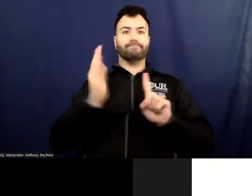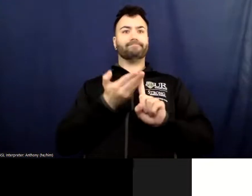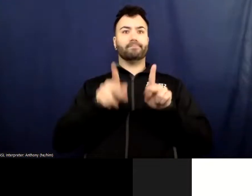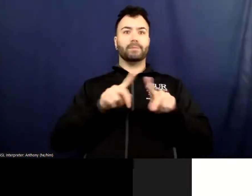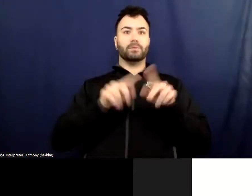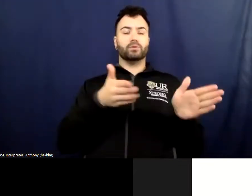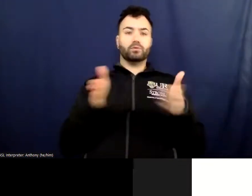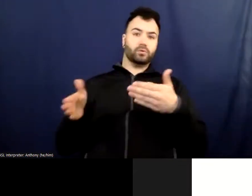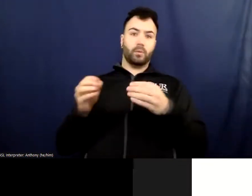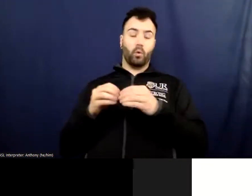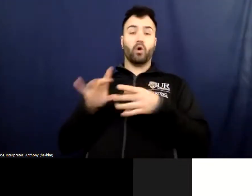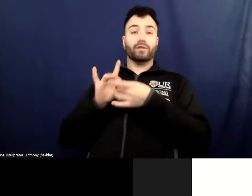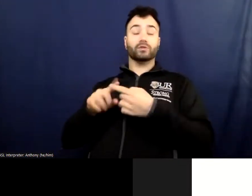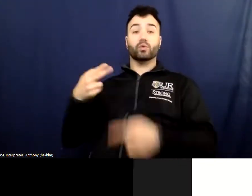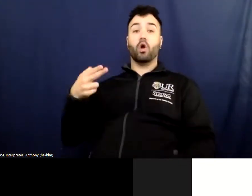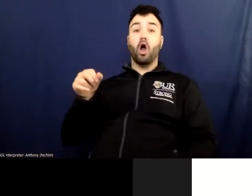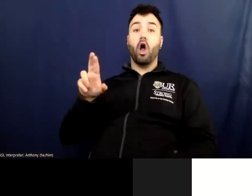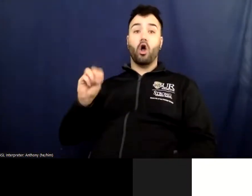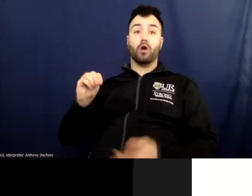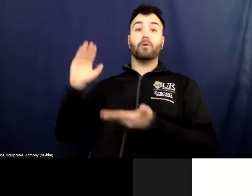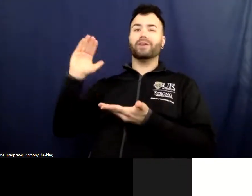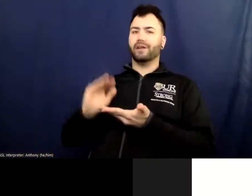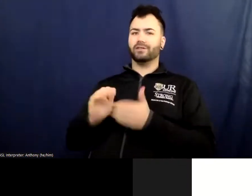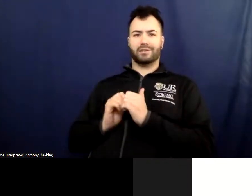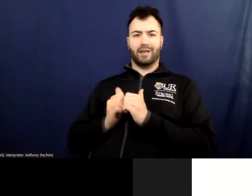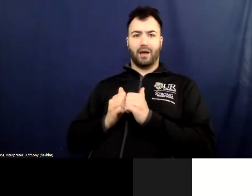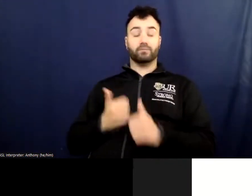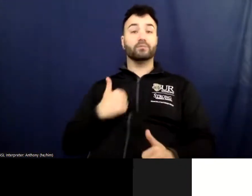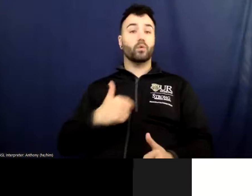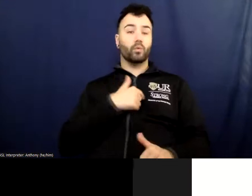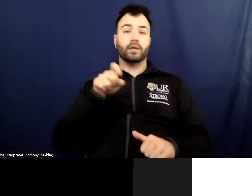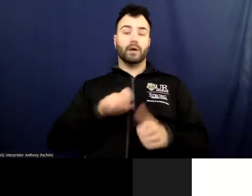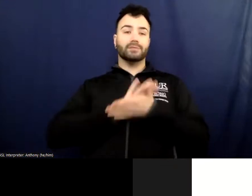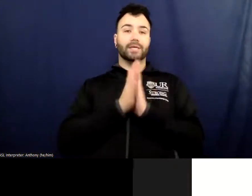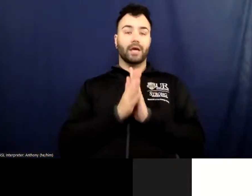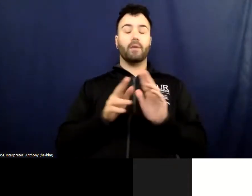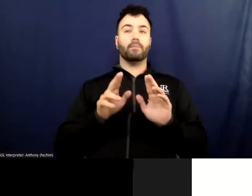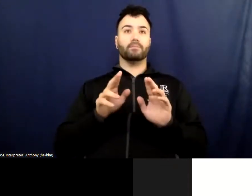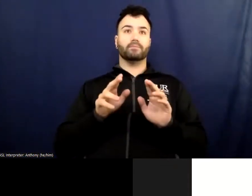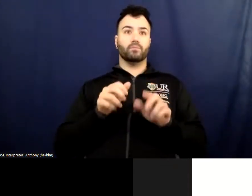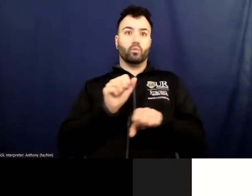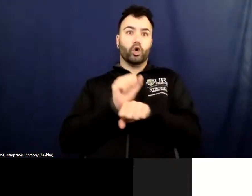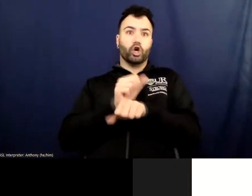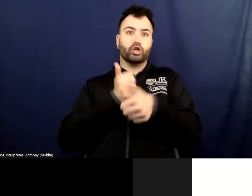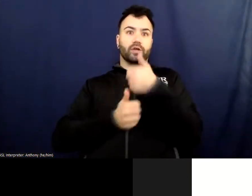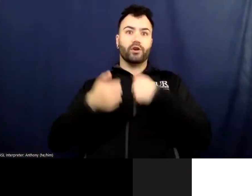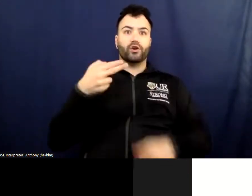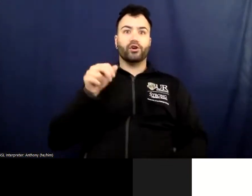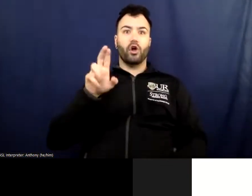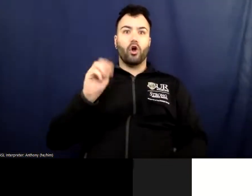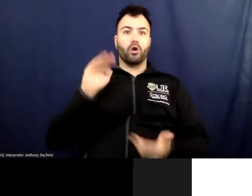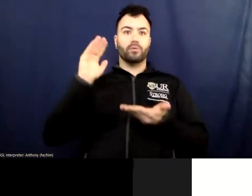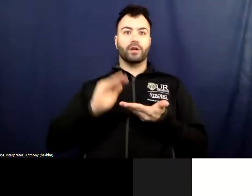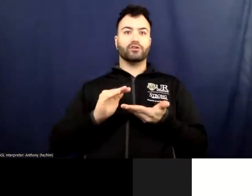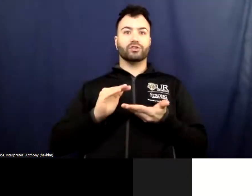that question. We have to all be harm reductionists. That's one way to start, by telling you that. And what I